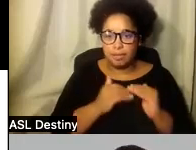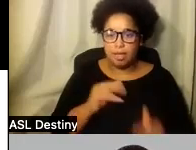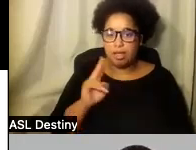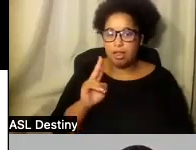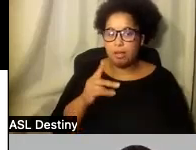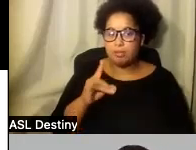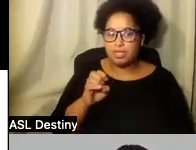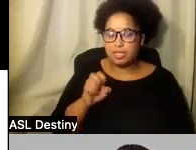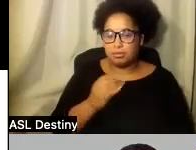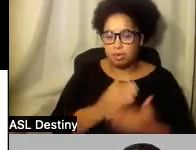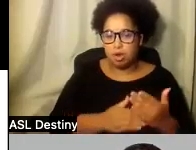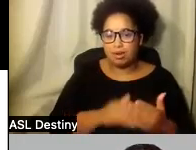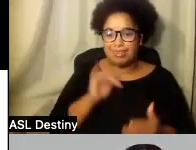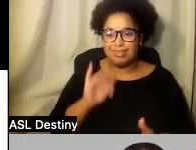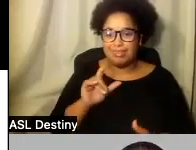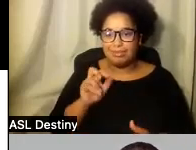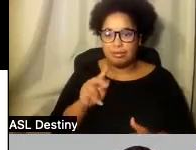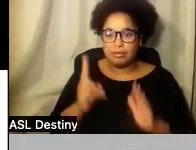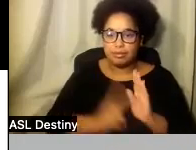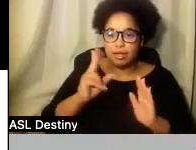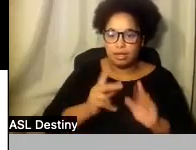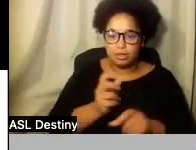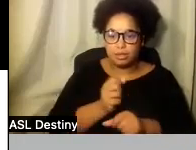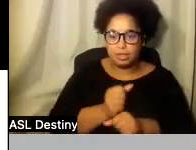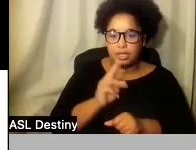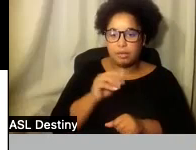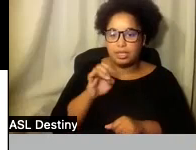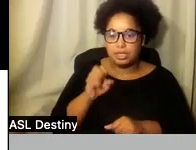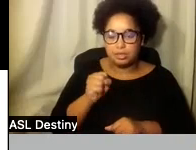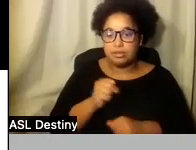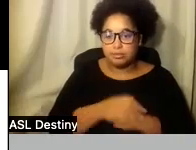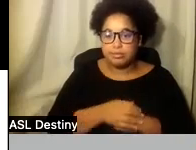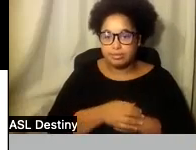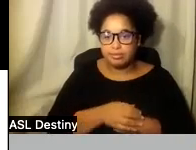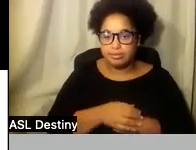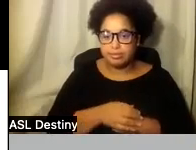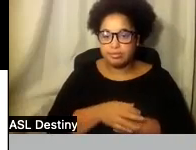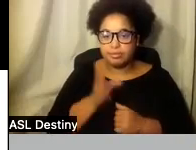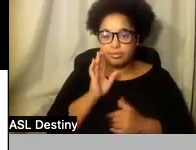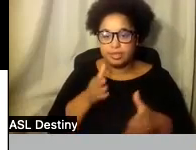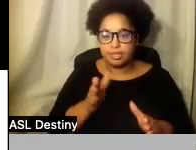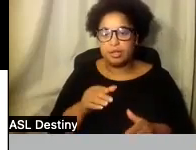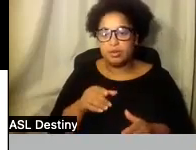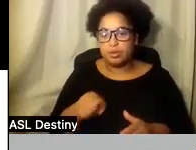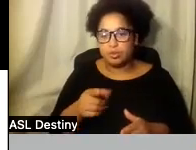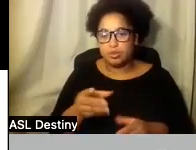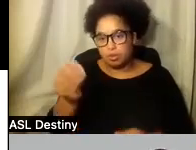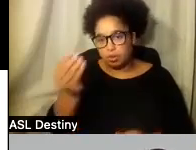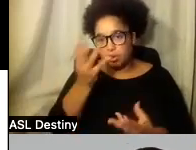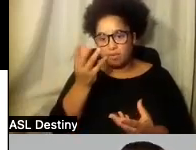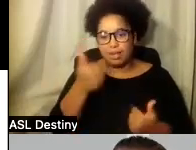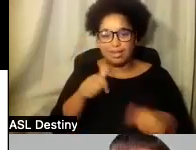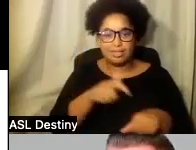on the link there, and sign up to receive those updates. That will allow you to be notified as soon as